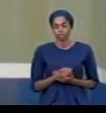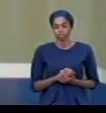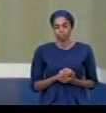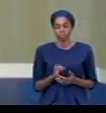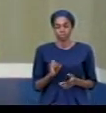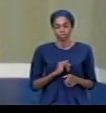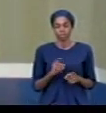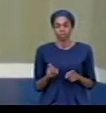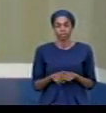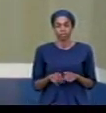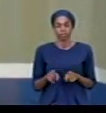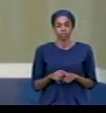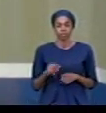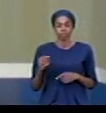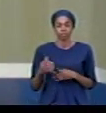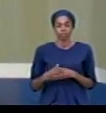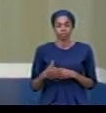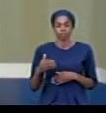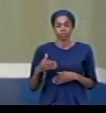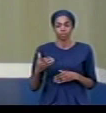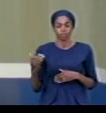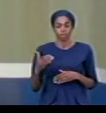also welcome in our midst